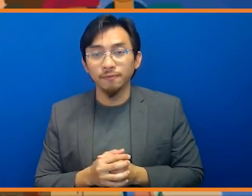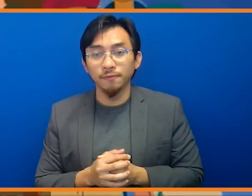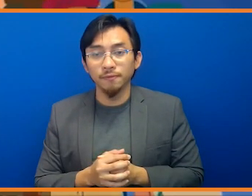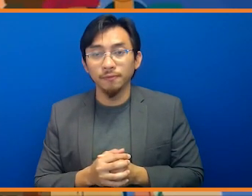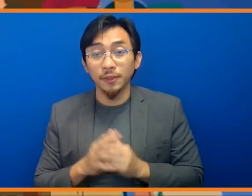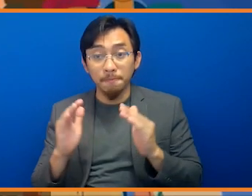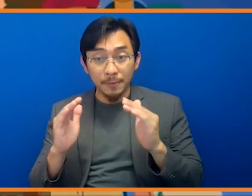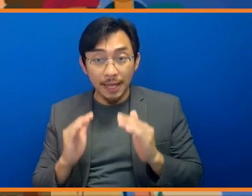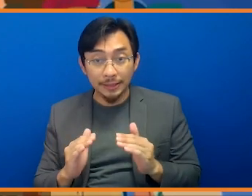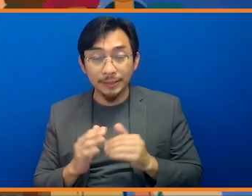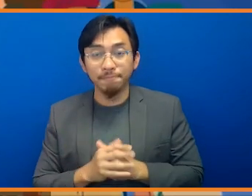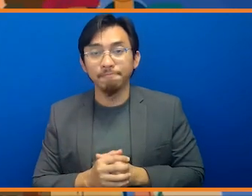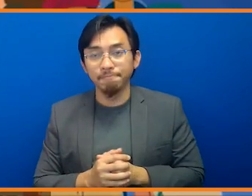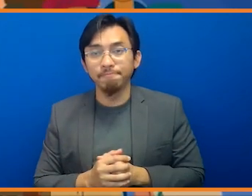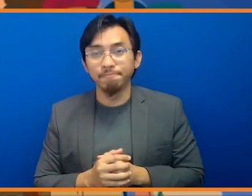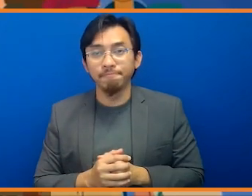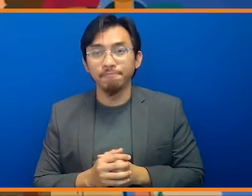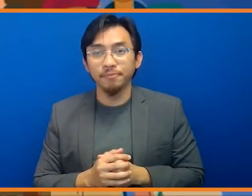Okay, next, please.